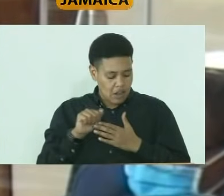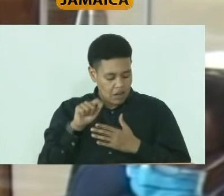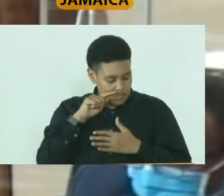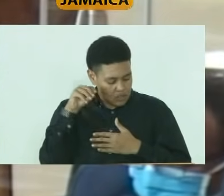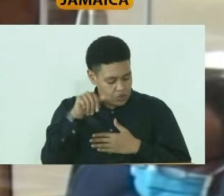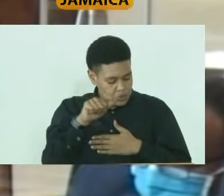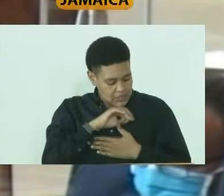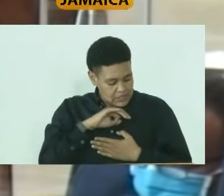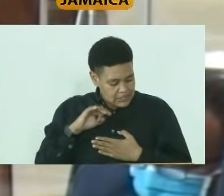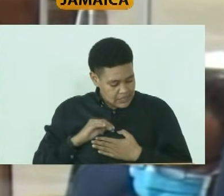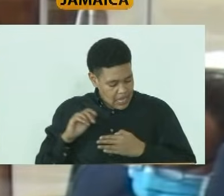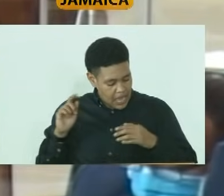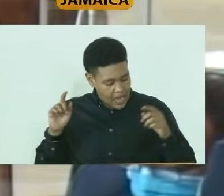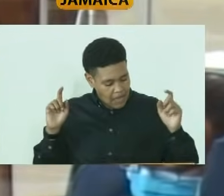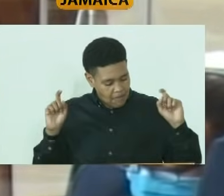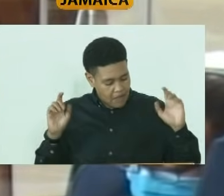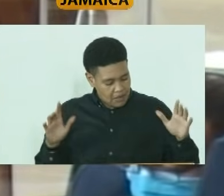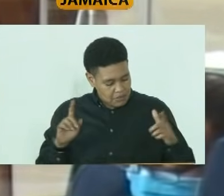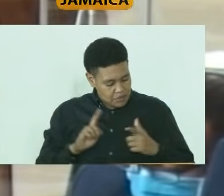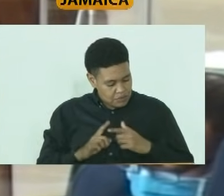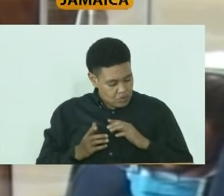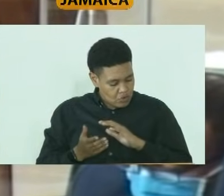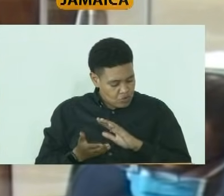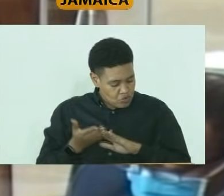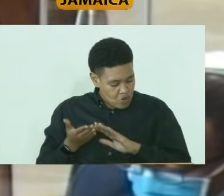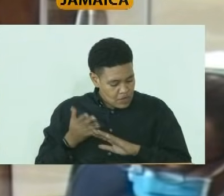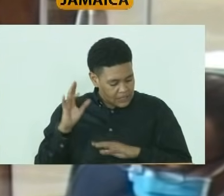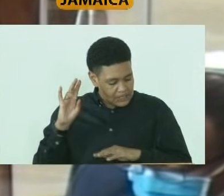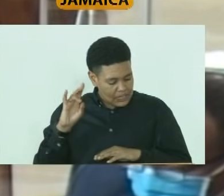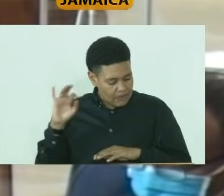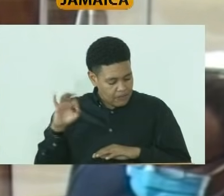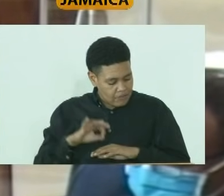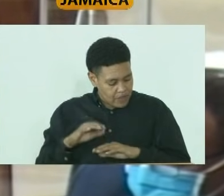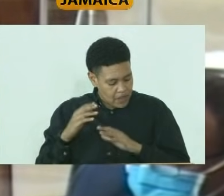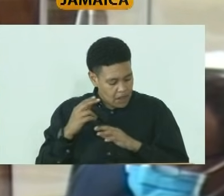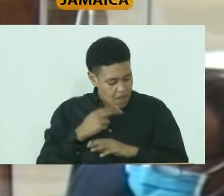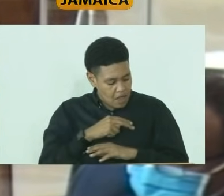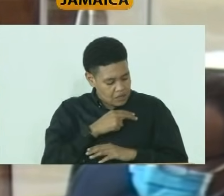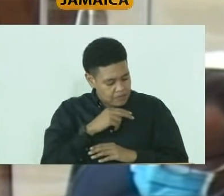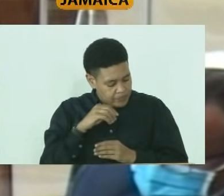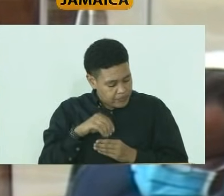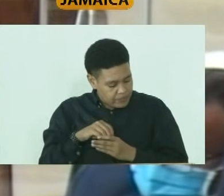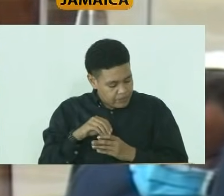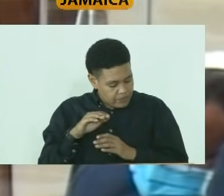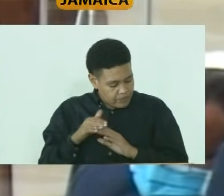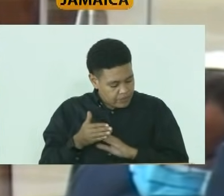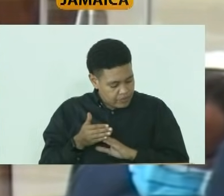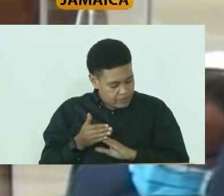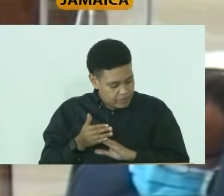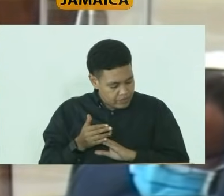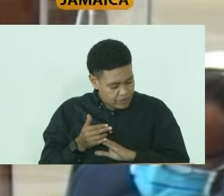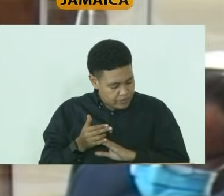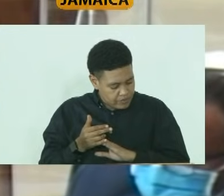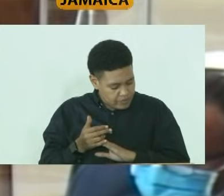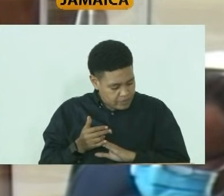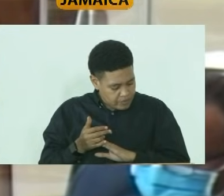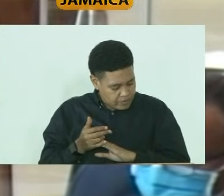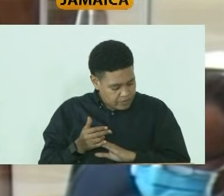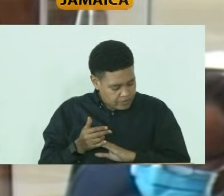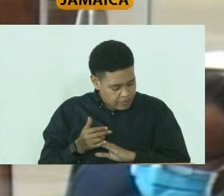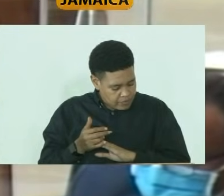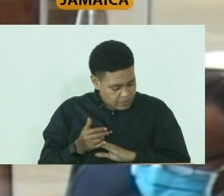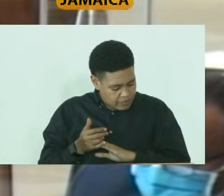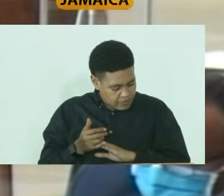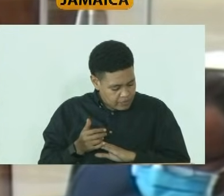staff, administer, and run 7 field hospitals across Jamaica, in addition to the quarantine facilities which are